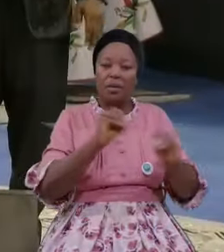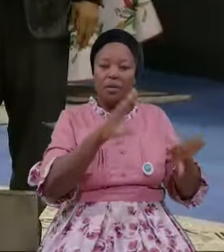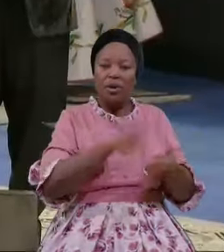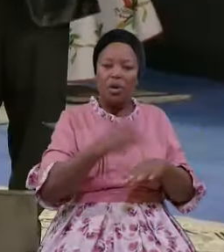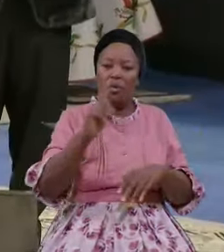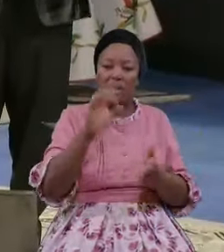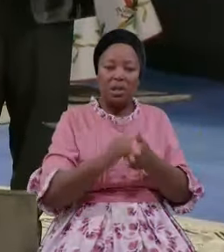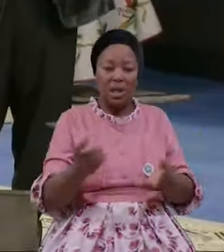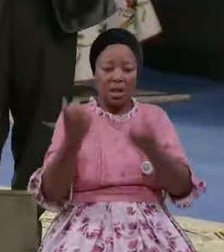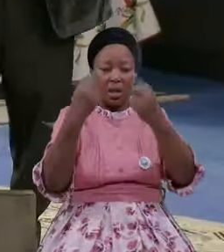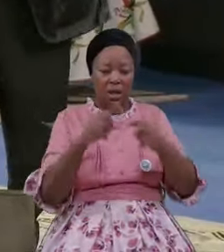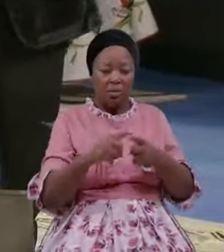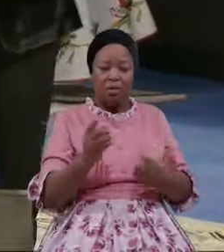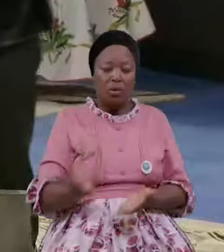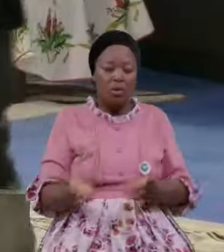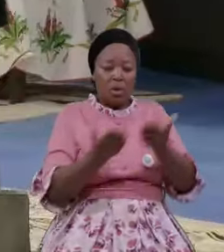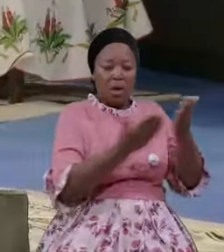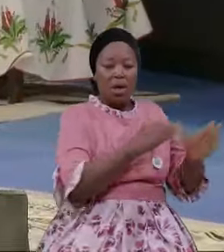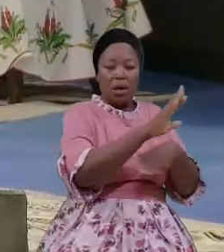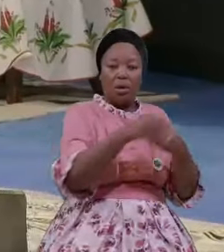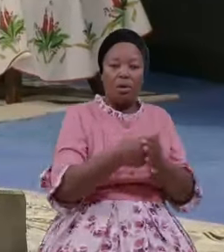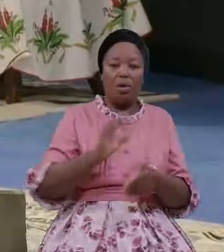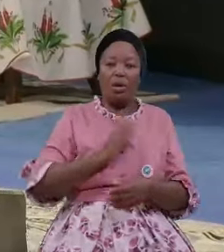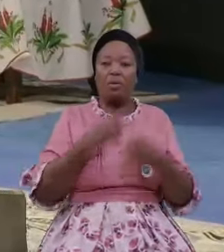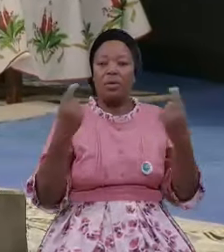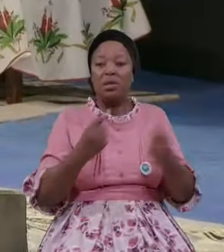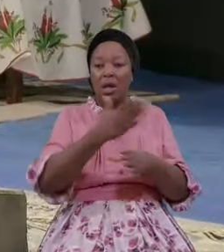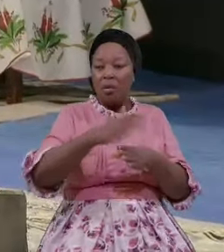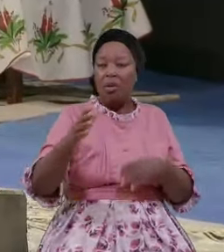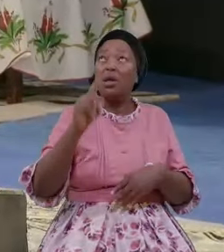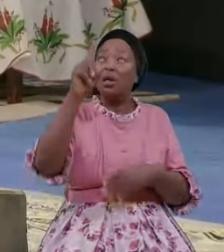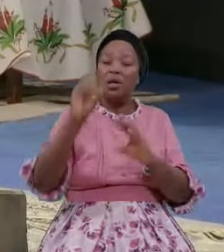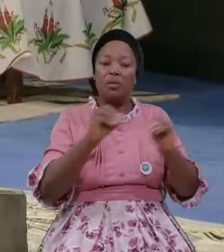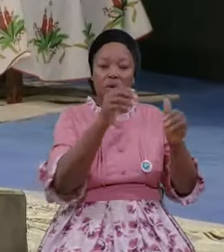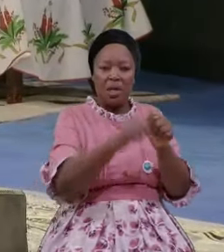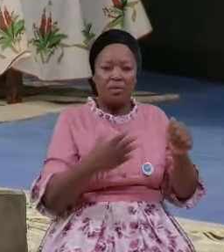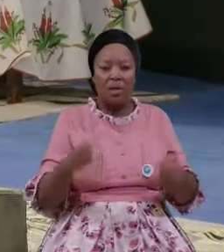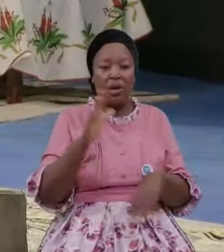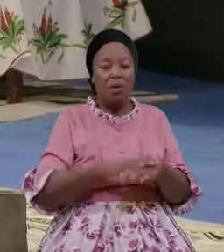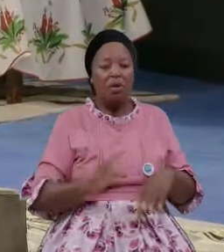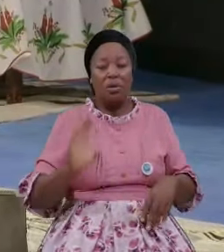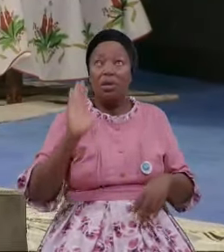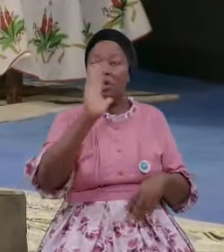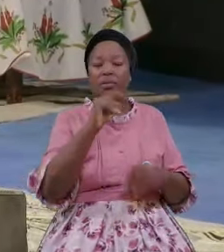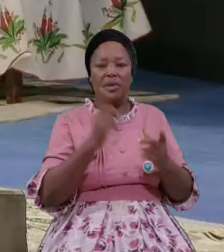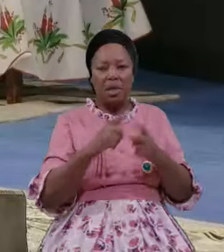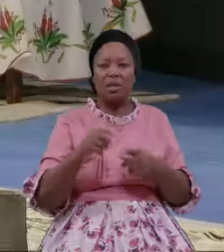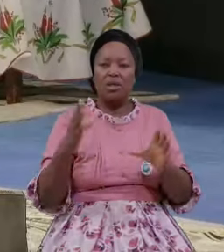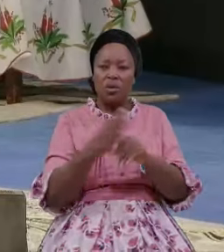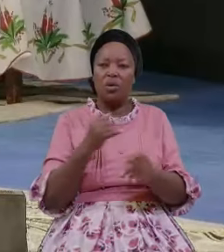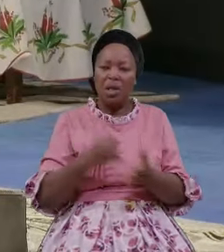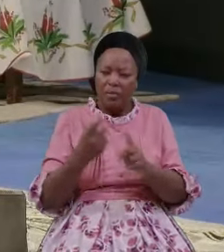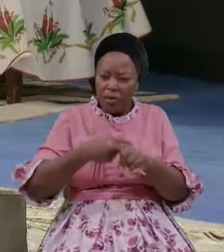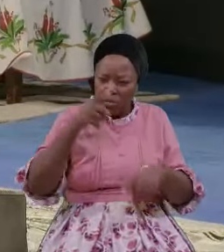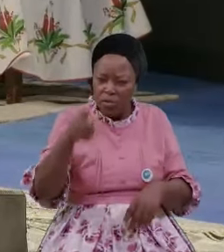carry all our sins away. He laid everything on him. He took it from you, sin.